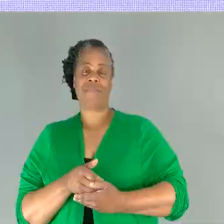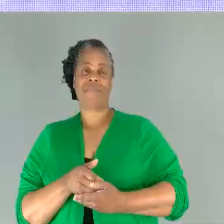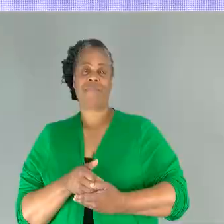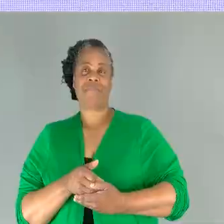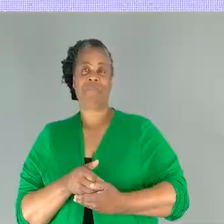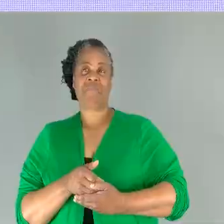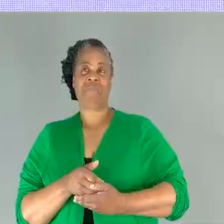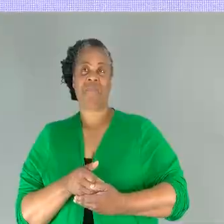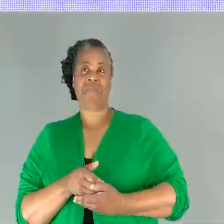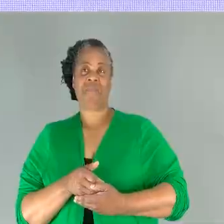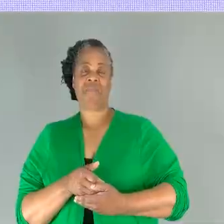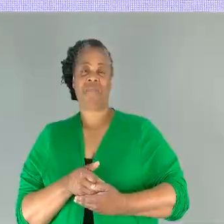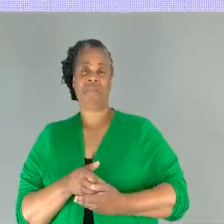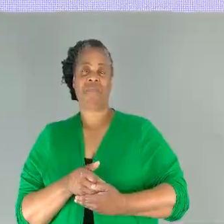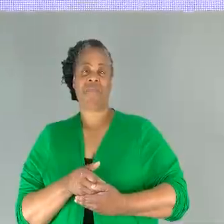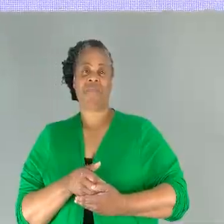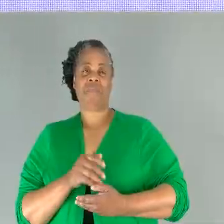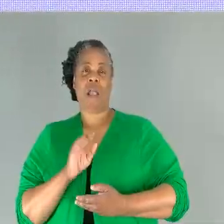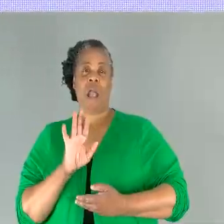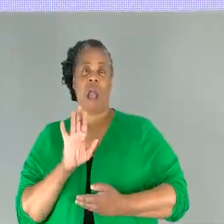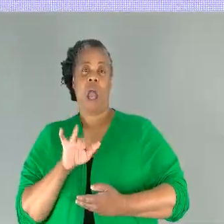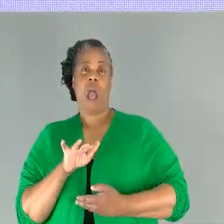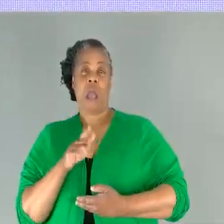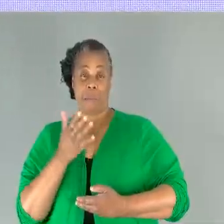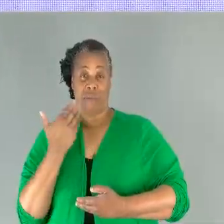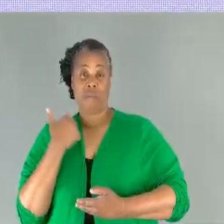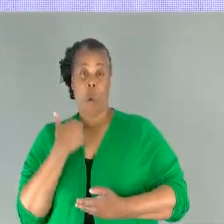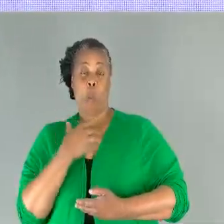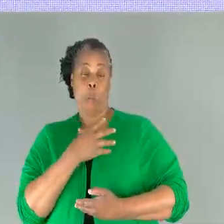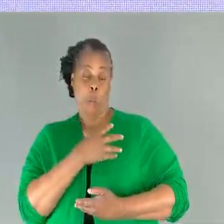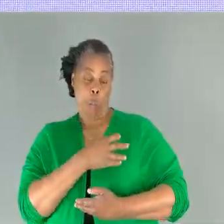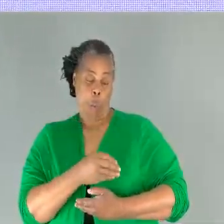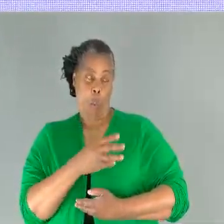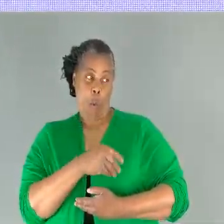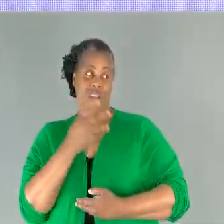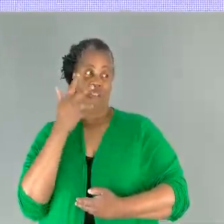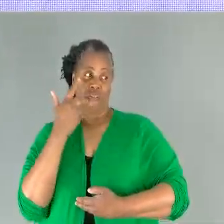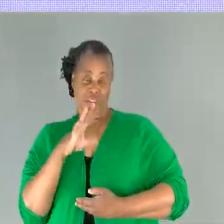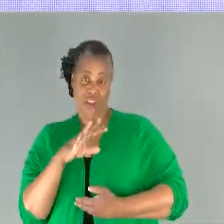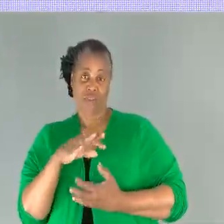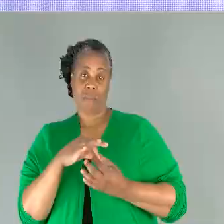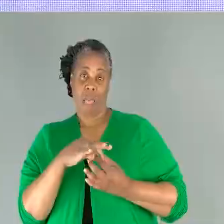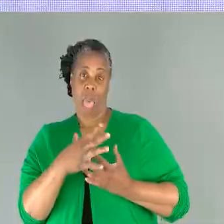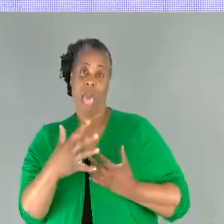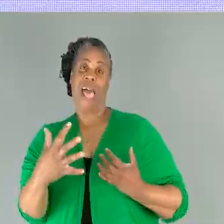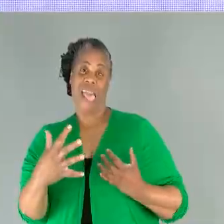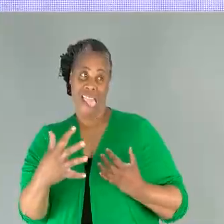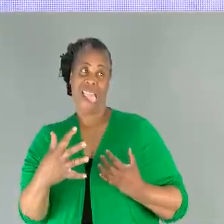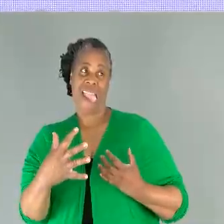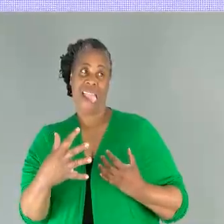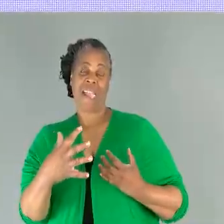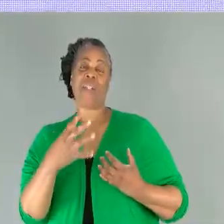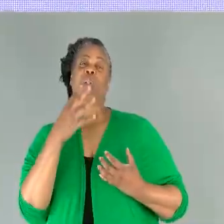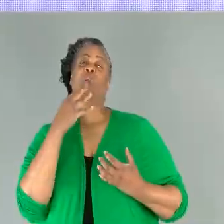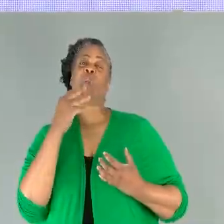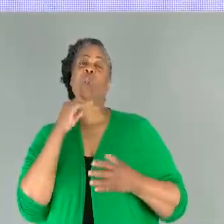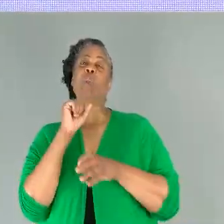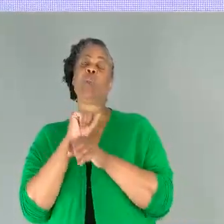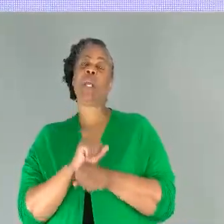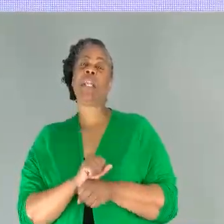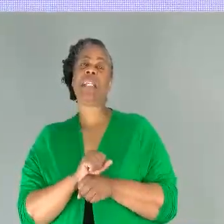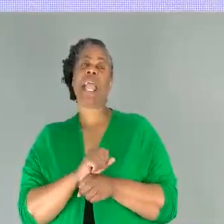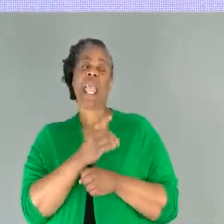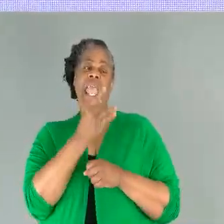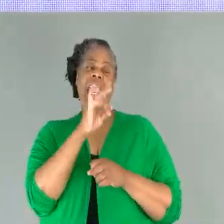to wean this boy. The Jewish tradition to wean a child, it happened anywhere between